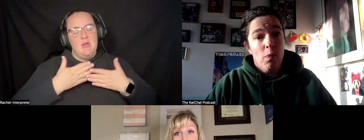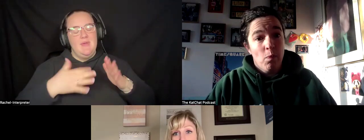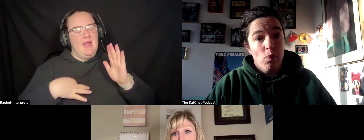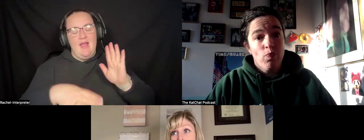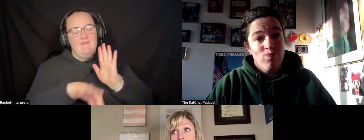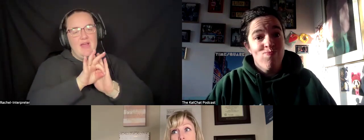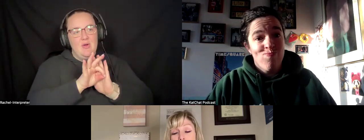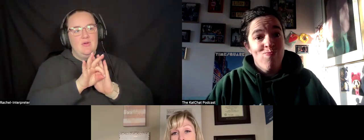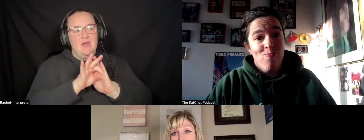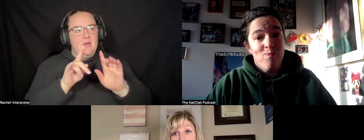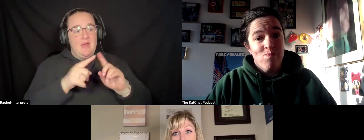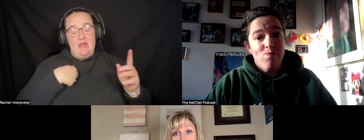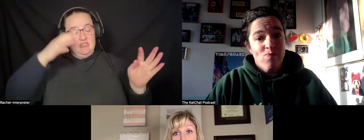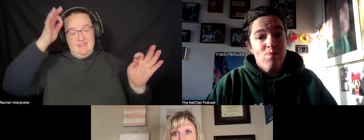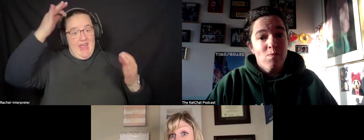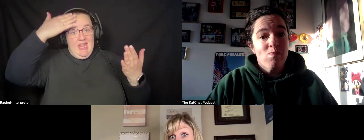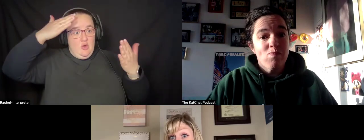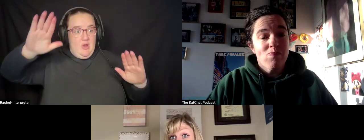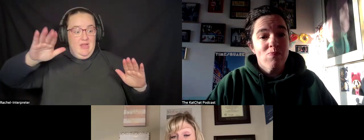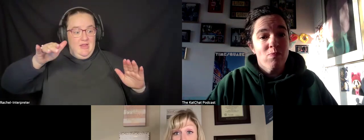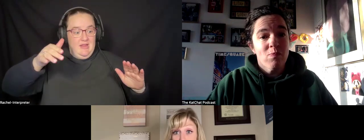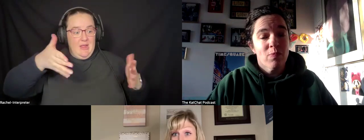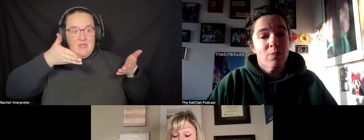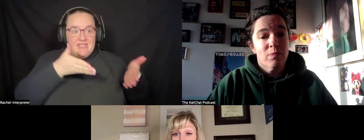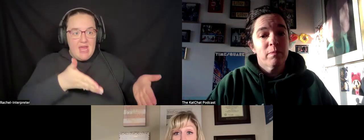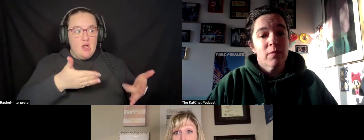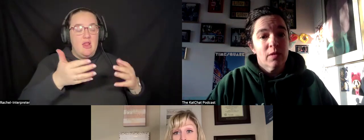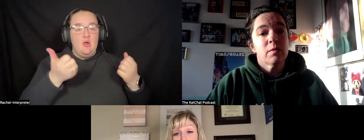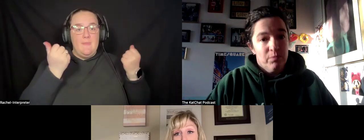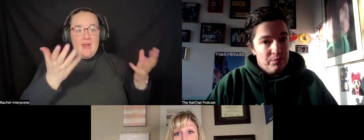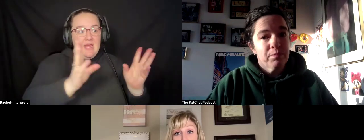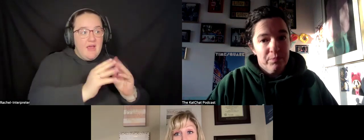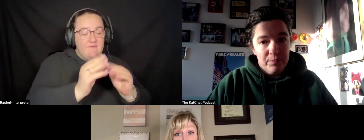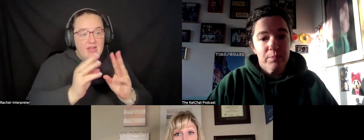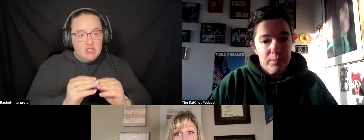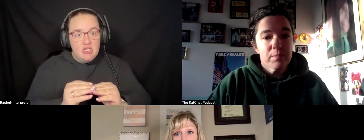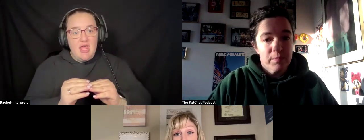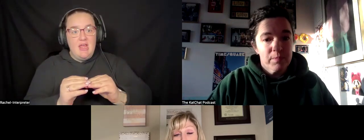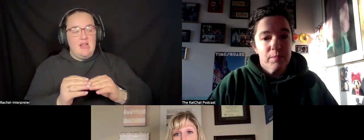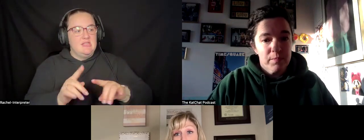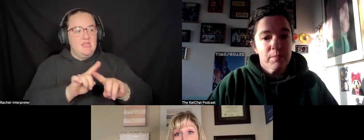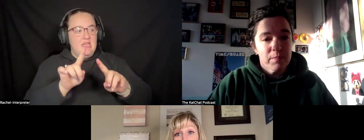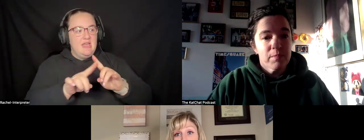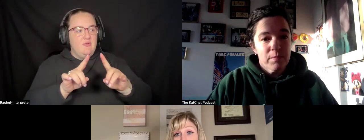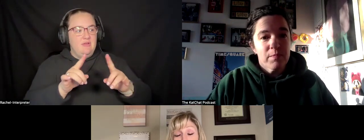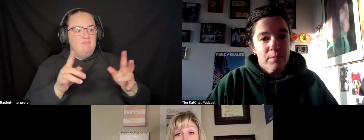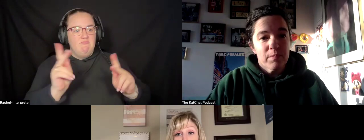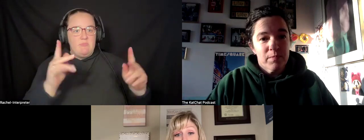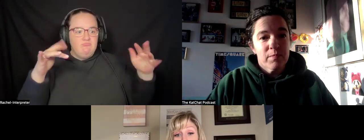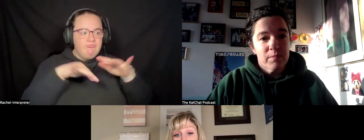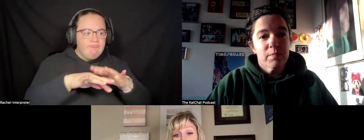But yeah, I was just unaware that there were a lot of conventions or just different kind of fan expos and gatherings.